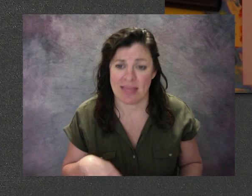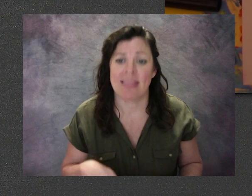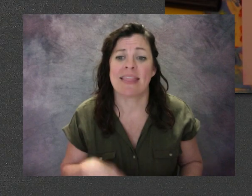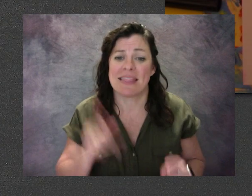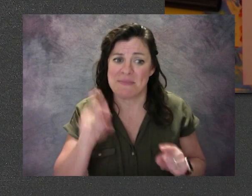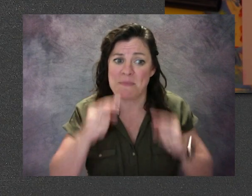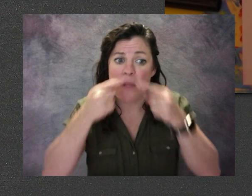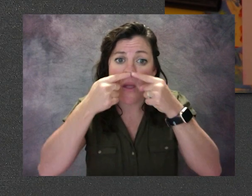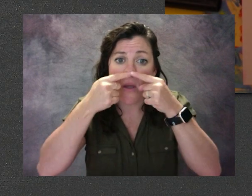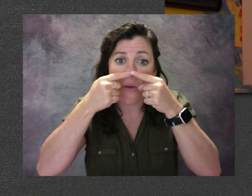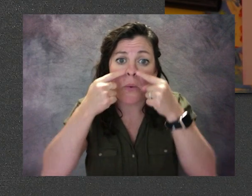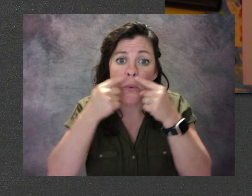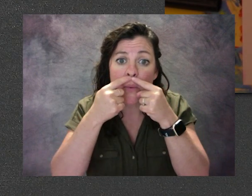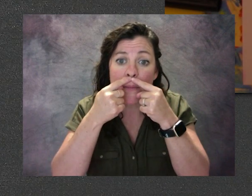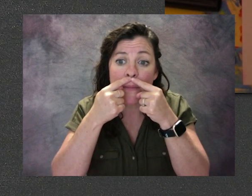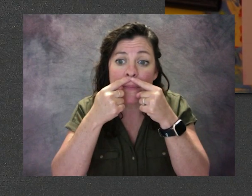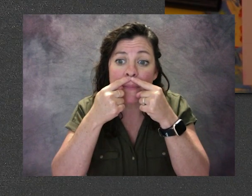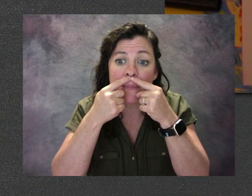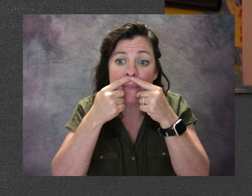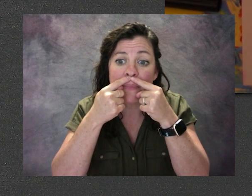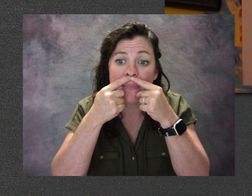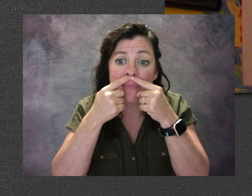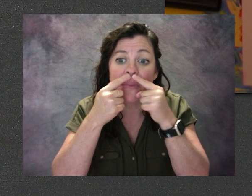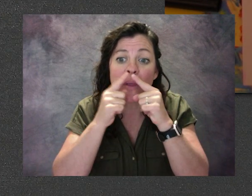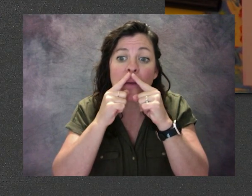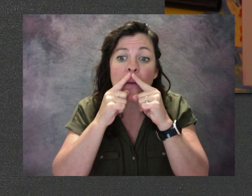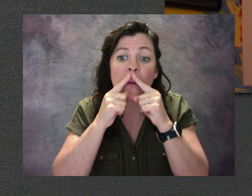going to do a little curved line when I do that.